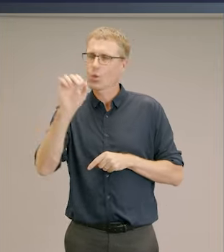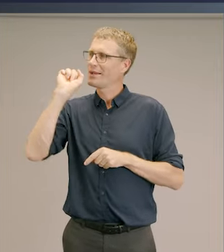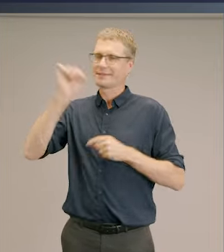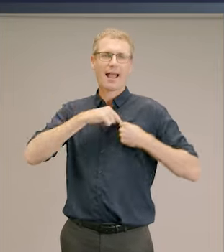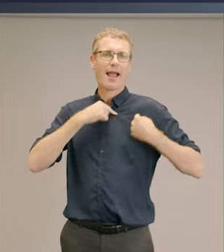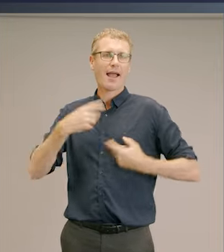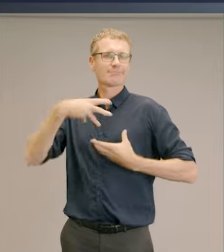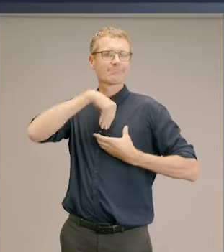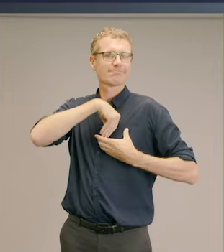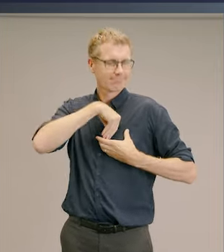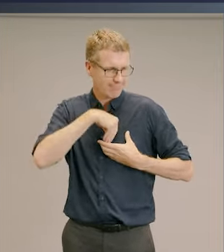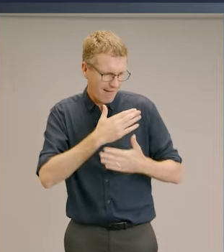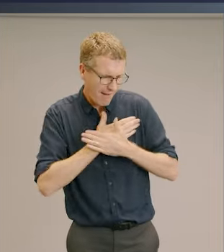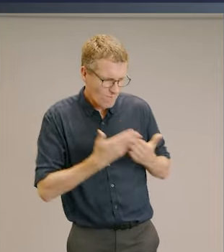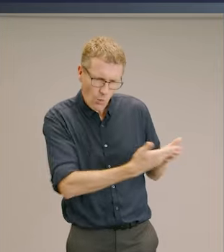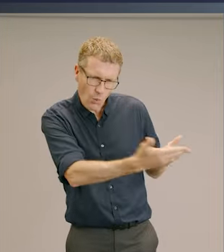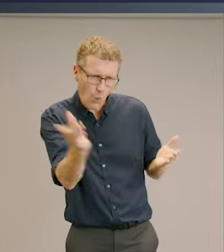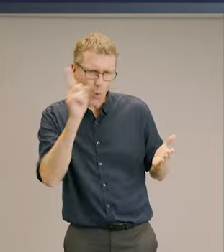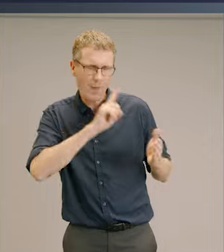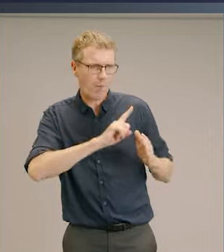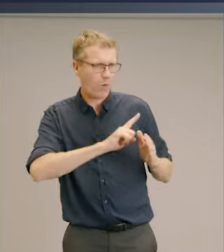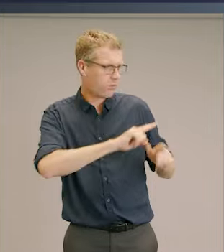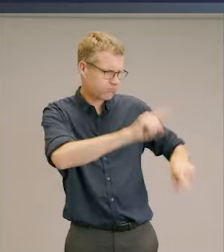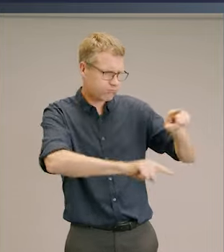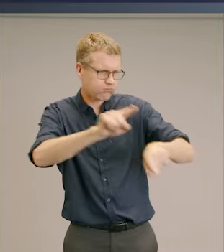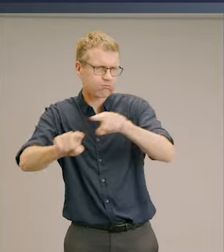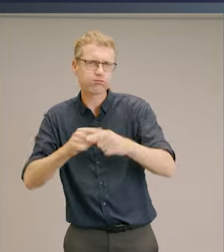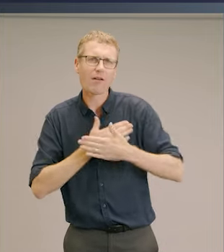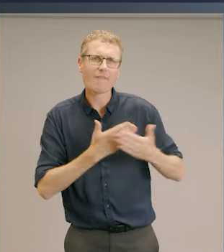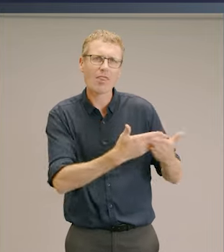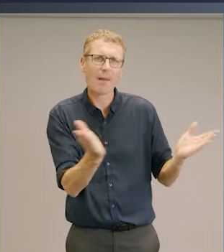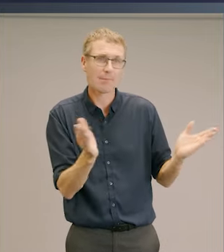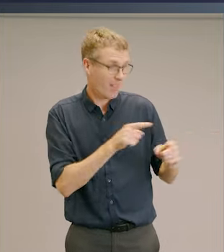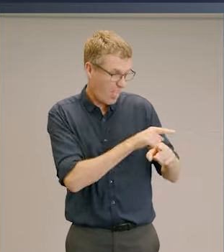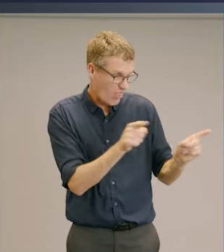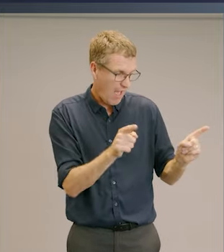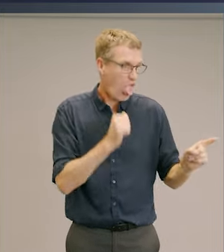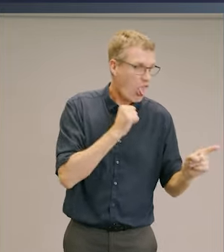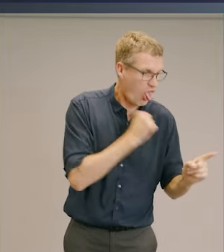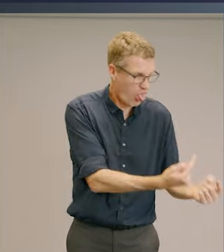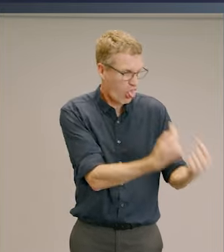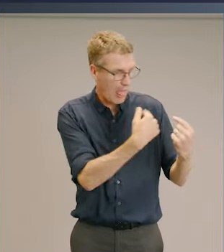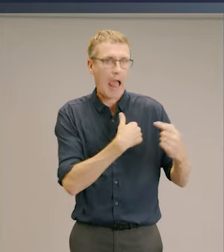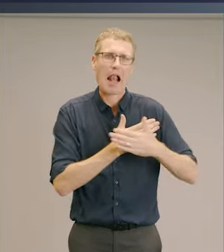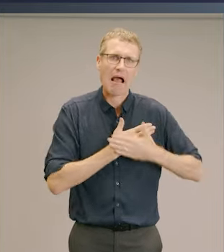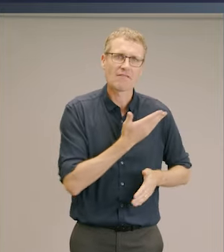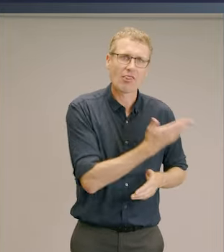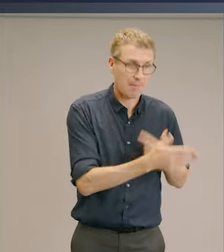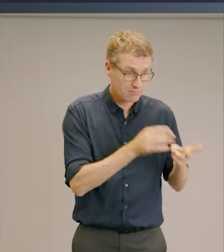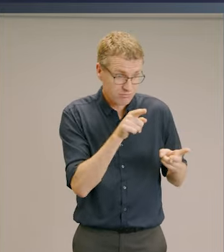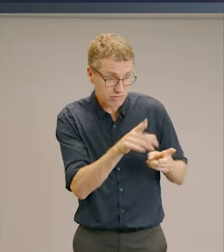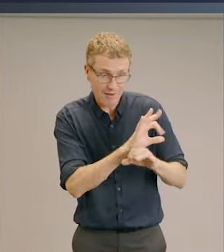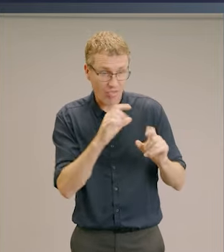his ears and love with his heart. Love the least, the last, the lost. Love those that hurt and offend